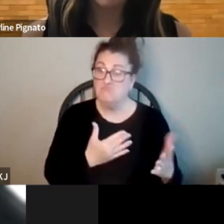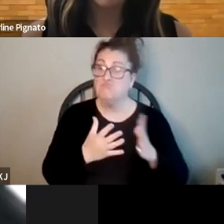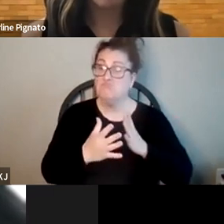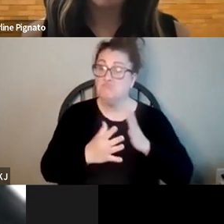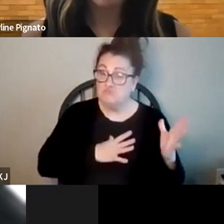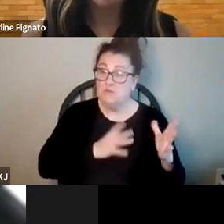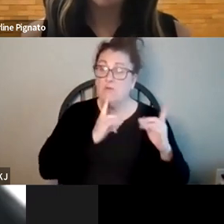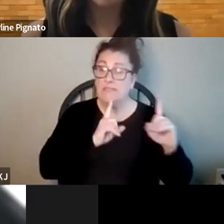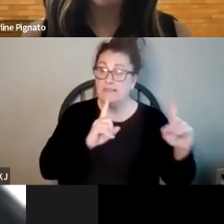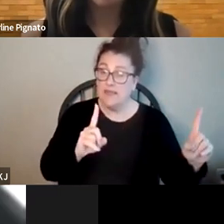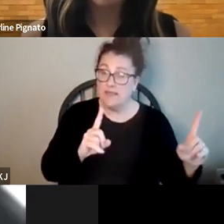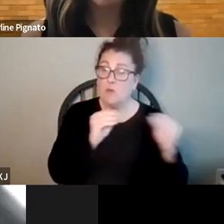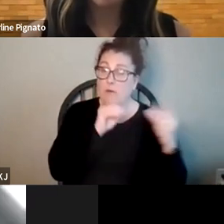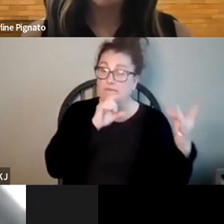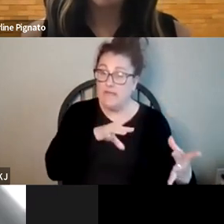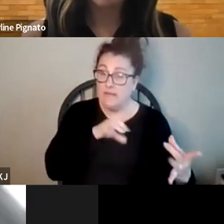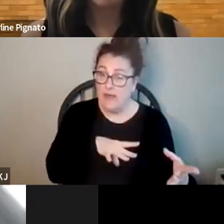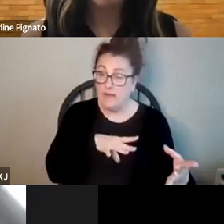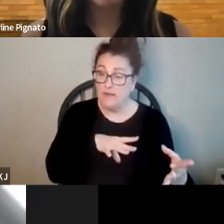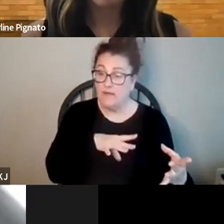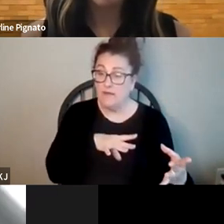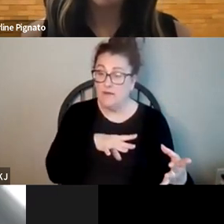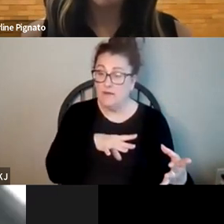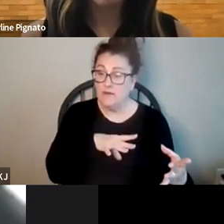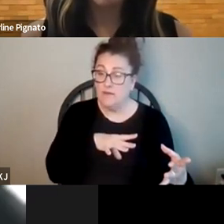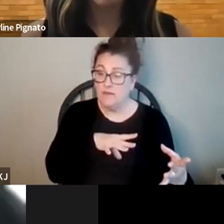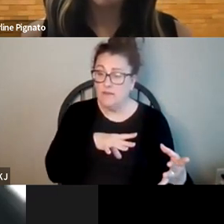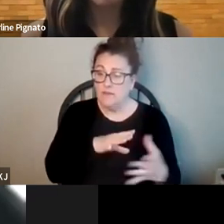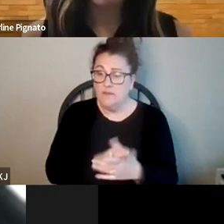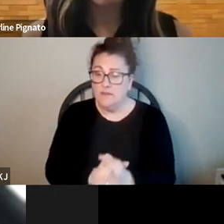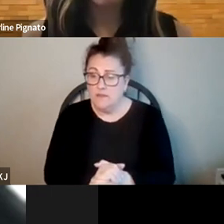more feedback. And I'm trying to figure out, and